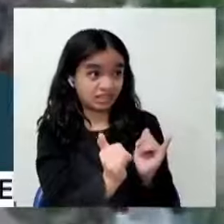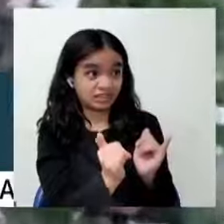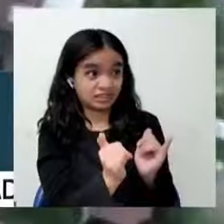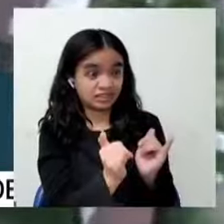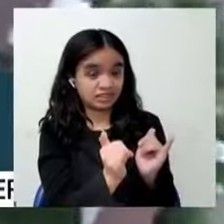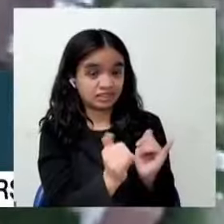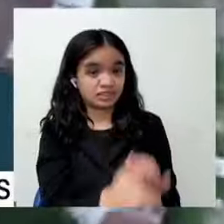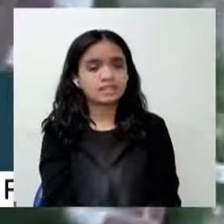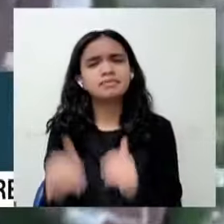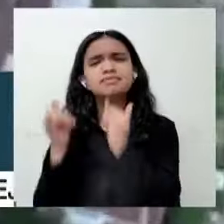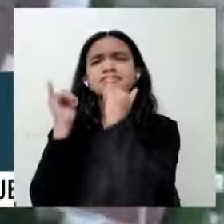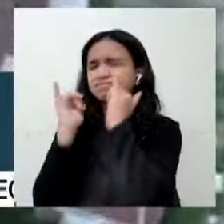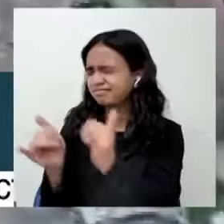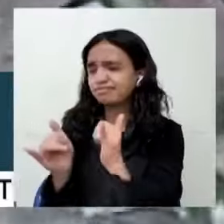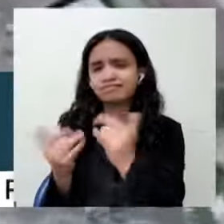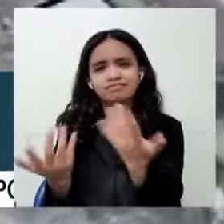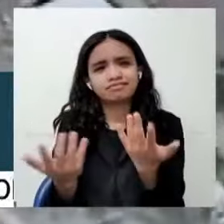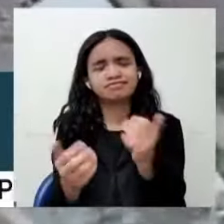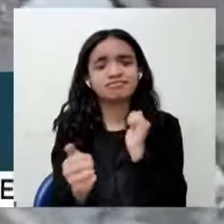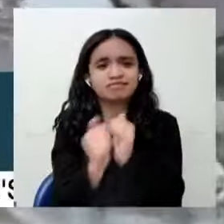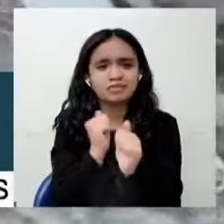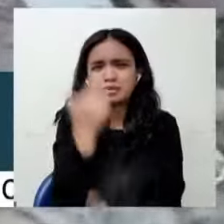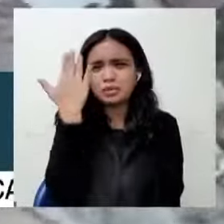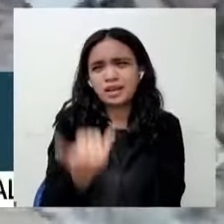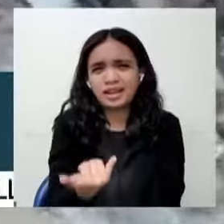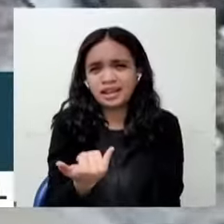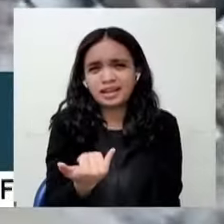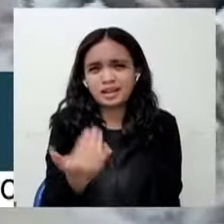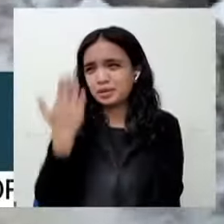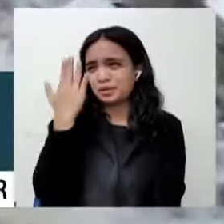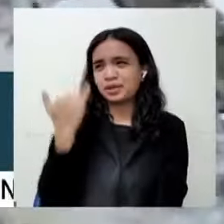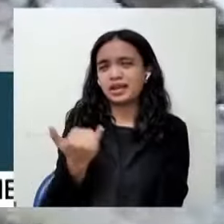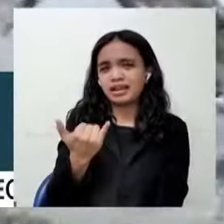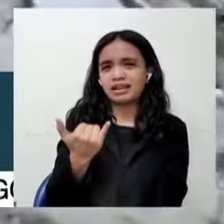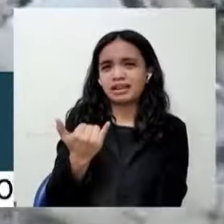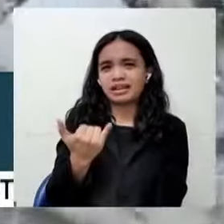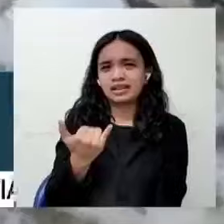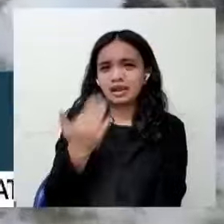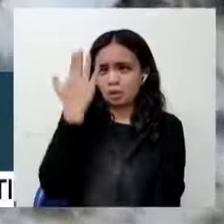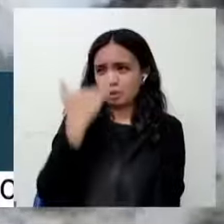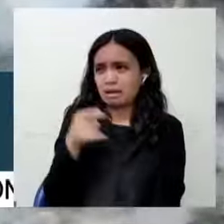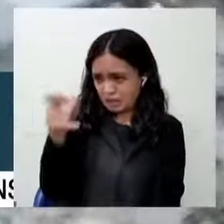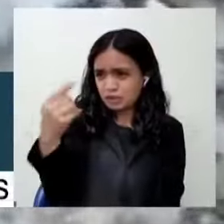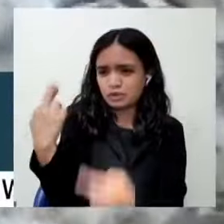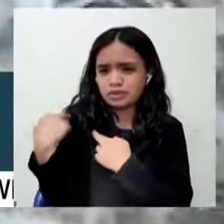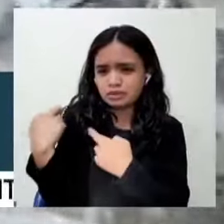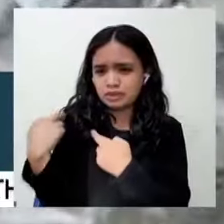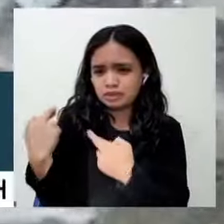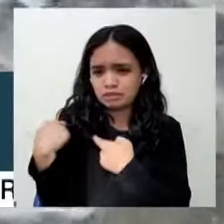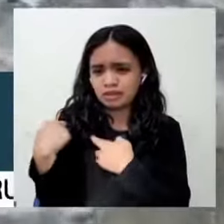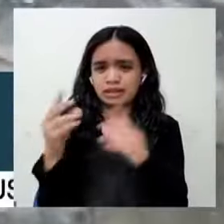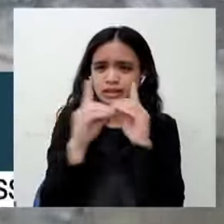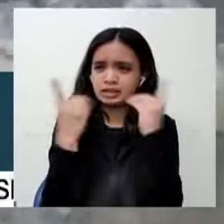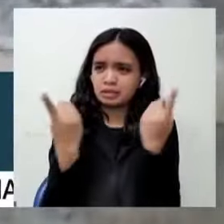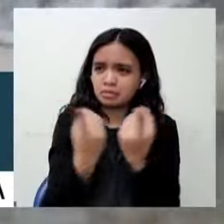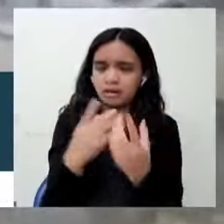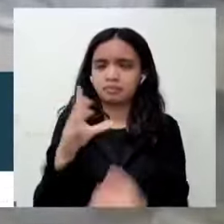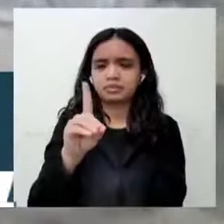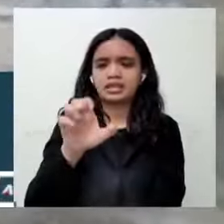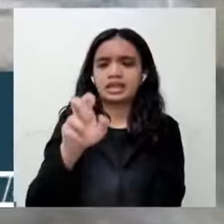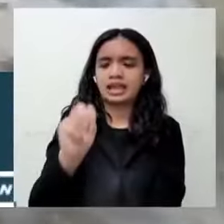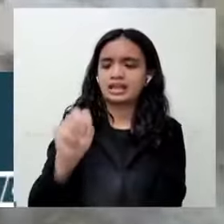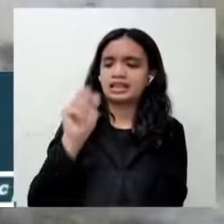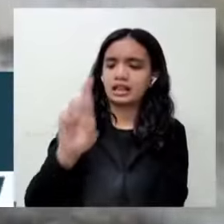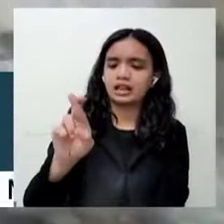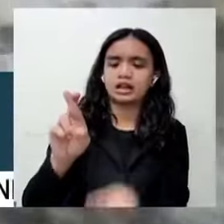Still, I mean, why? Bakit kayo yung in charge their Department of Environment and Natural Resources?